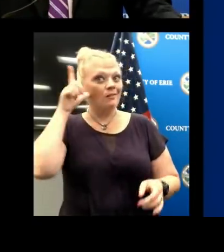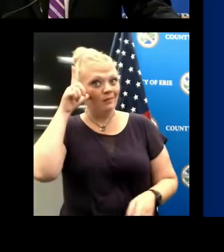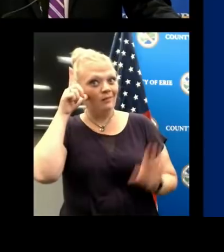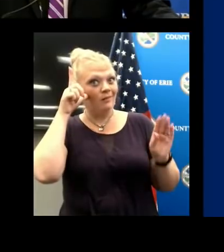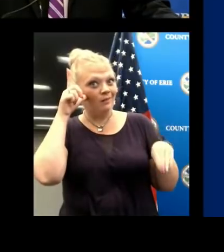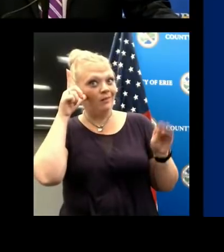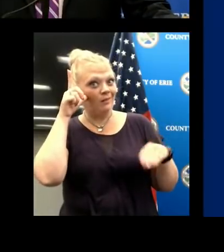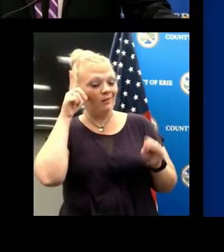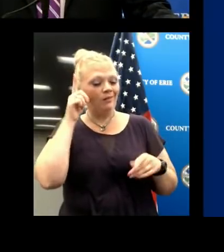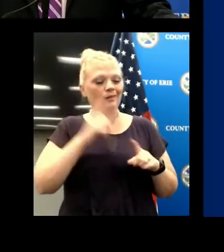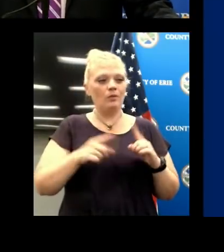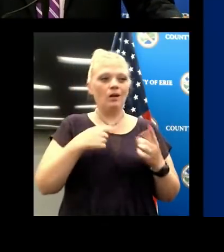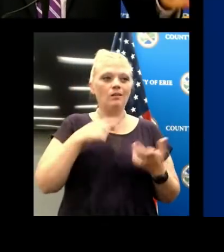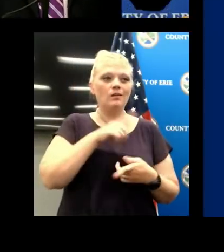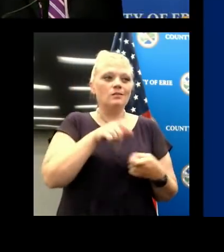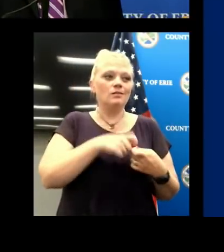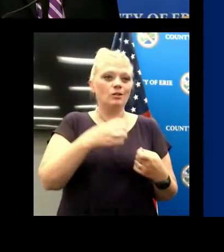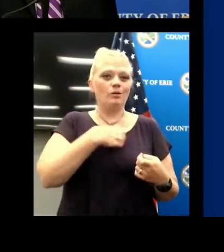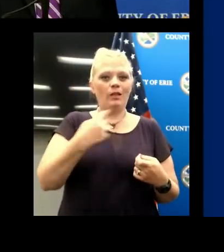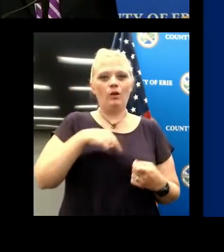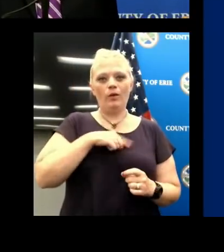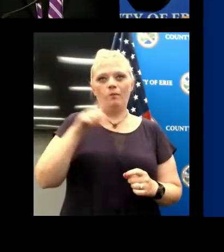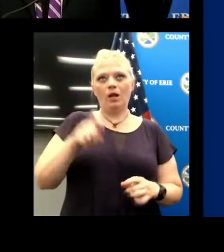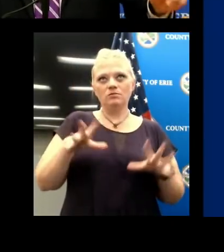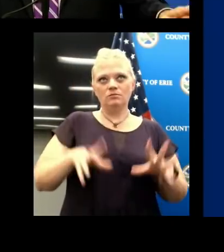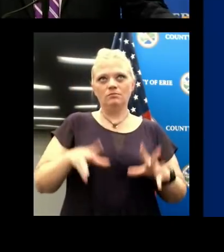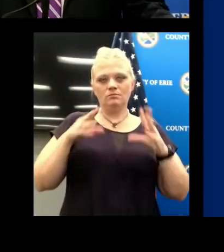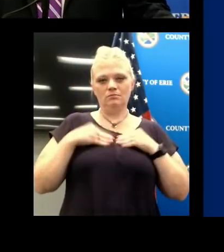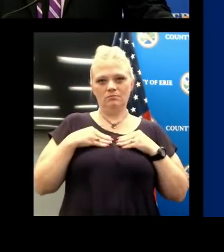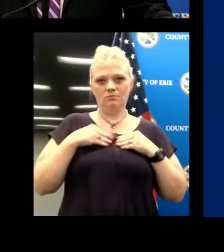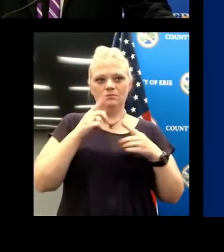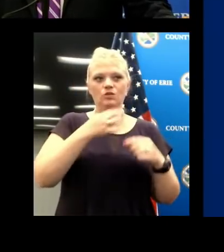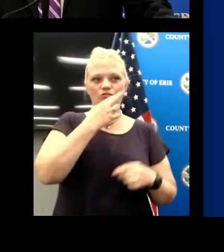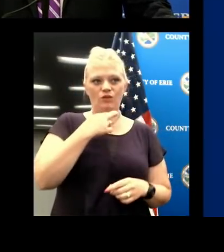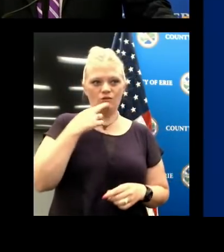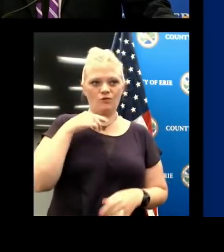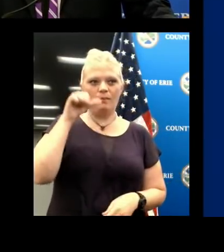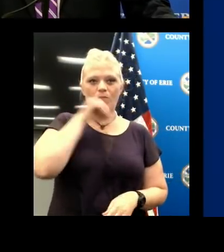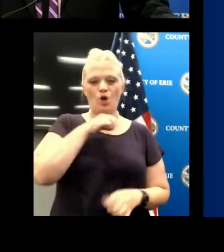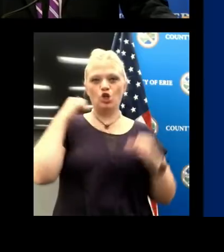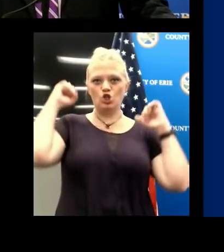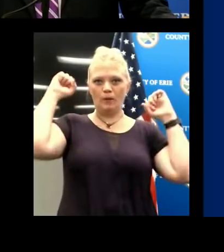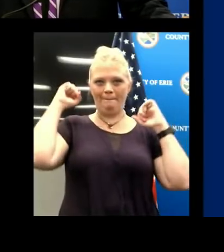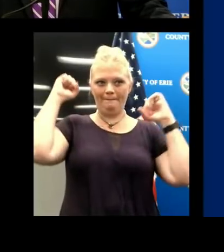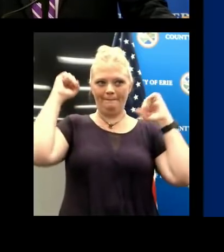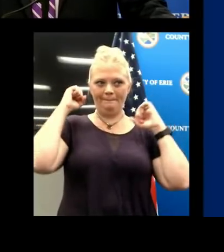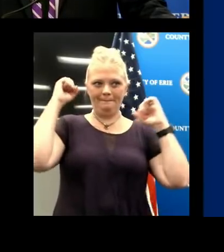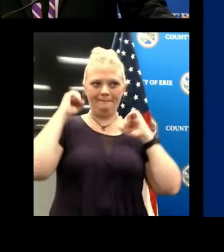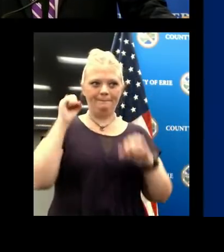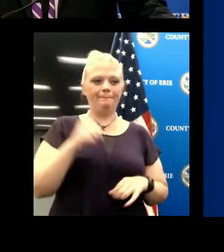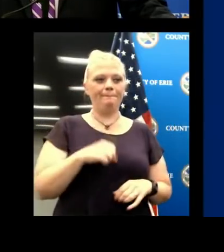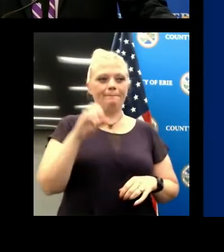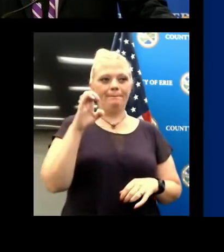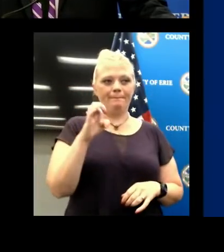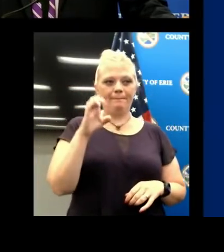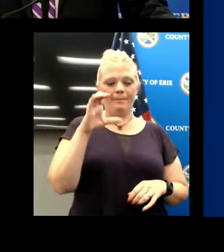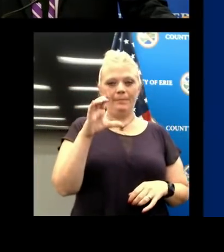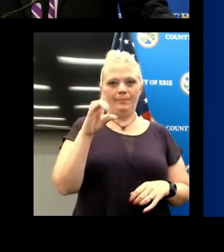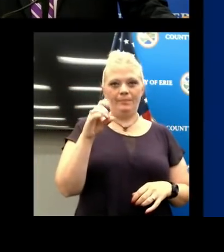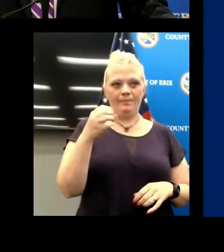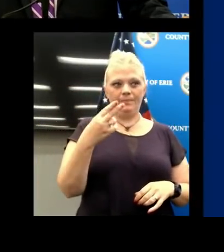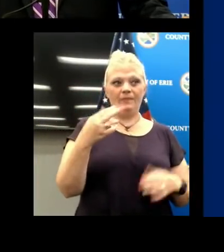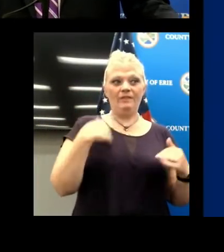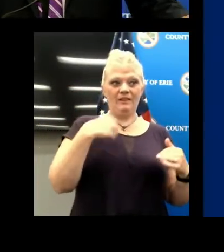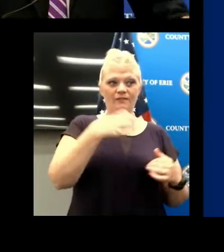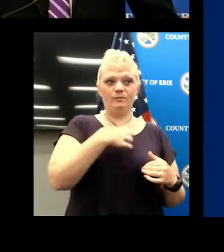there are certain complaints that we have to take, and those are complaints about restaurants, bars, and gyms. The Erie County Department of Health does have a